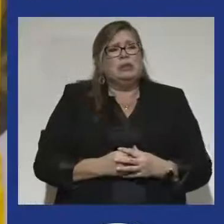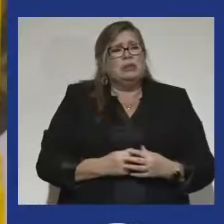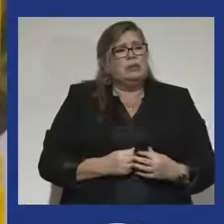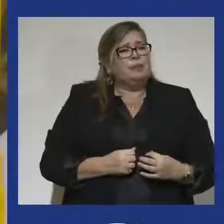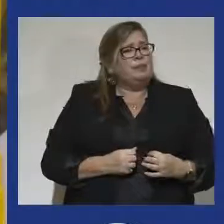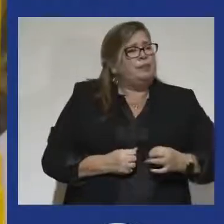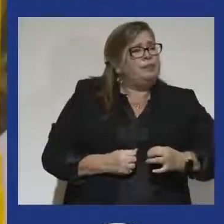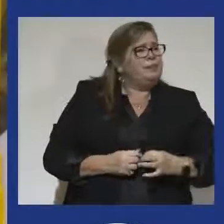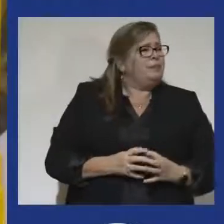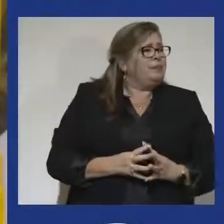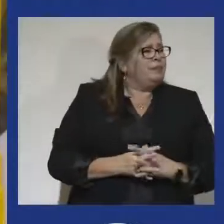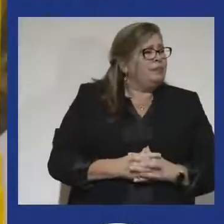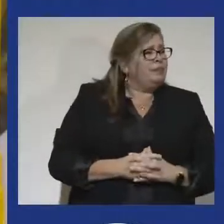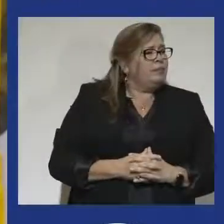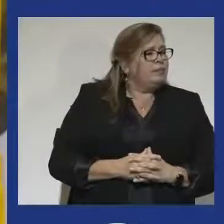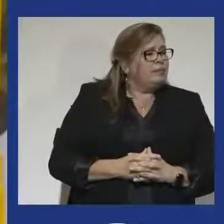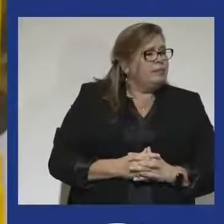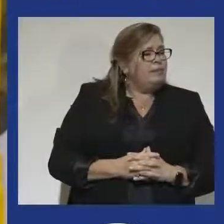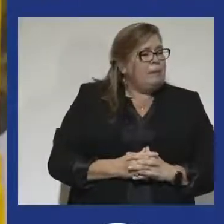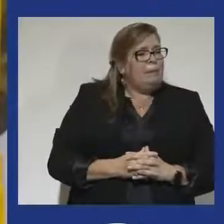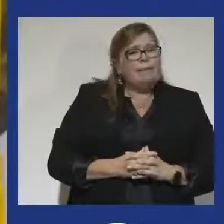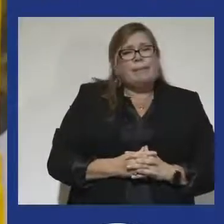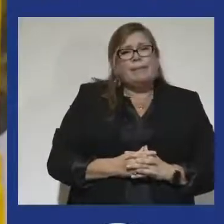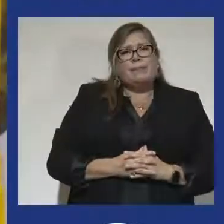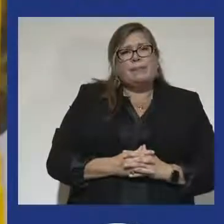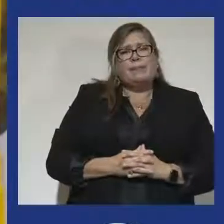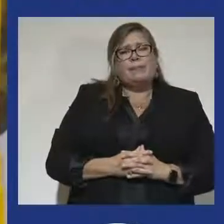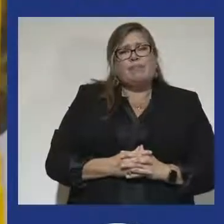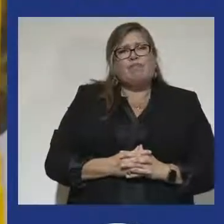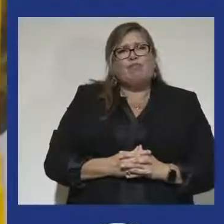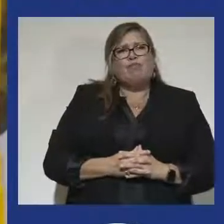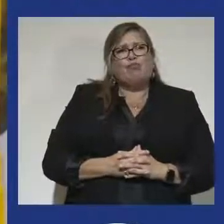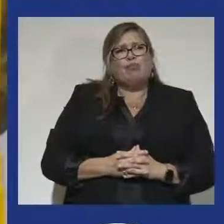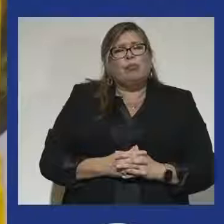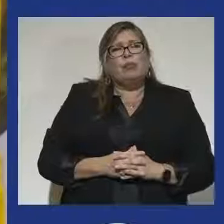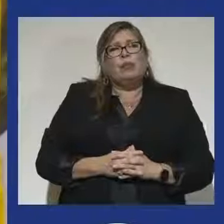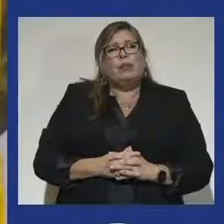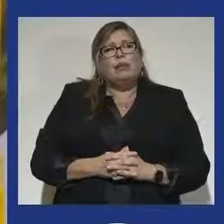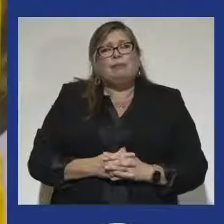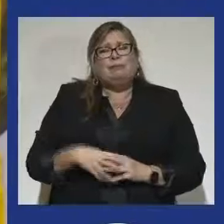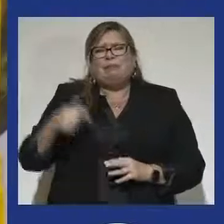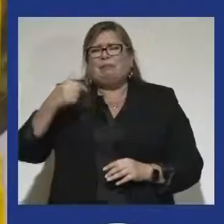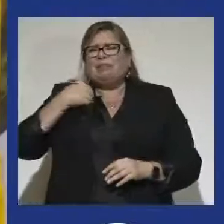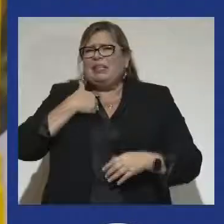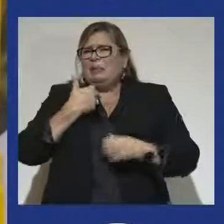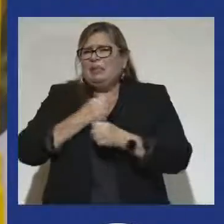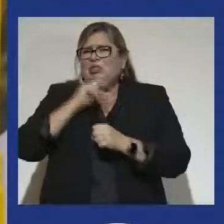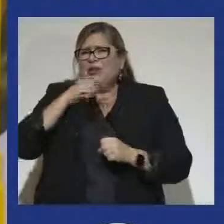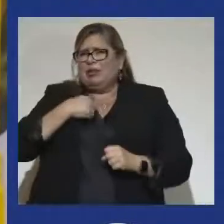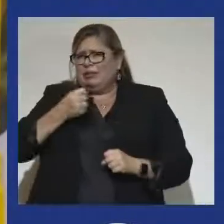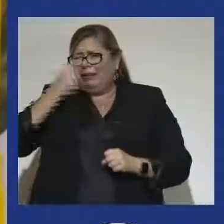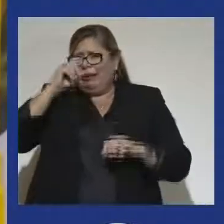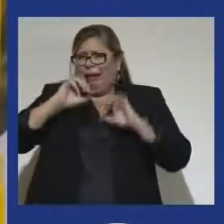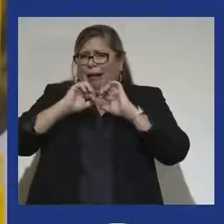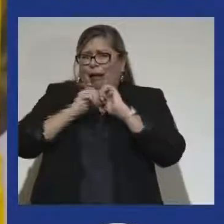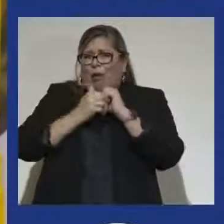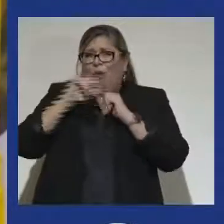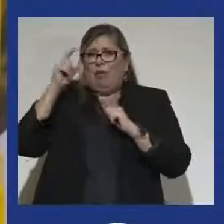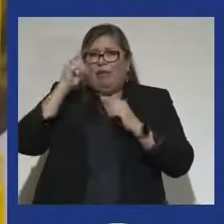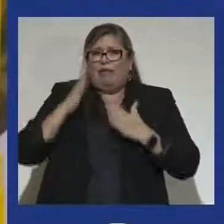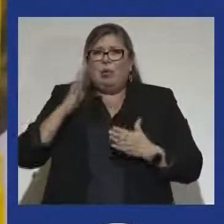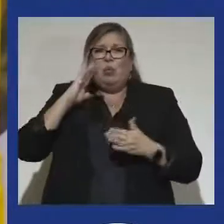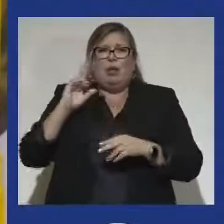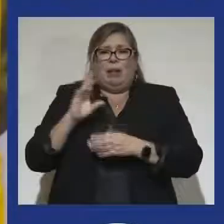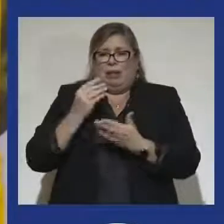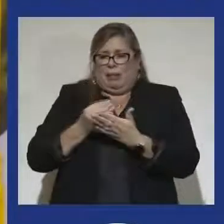So the way I understand the way the governor is proposing that those be allocated is you would take